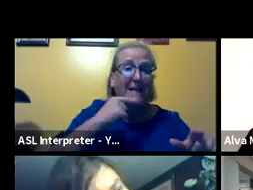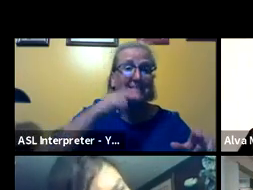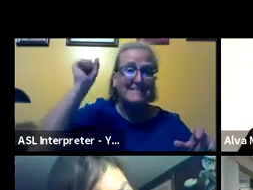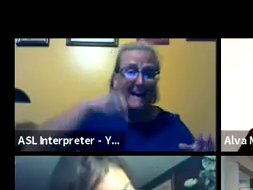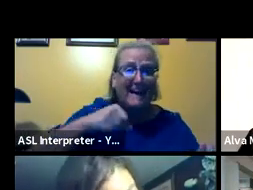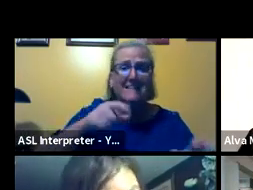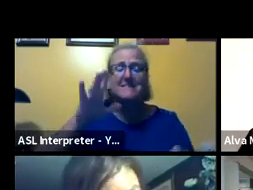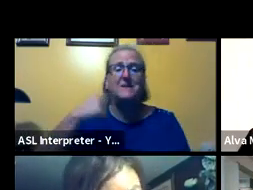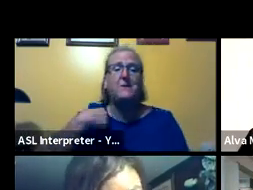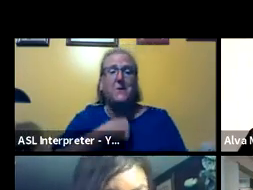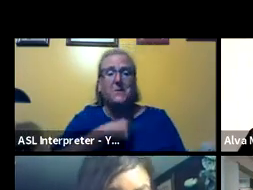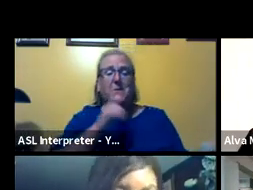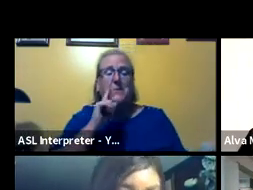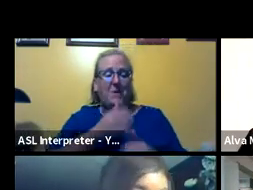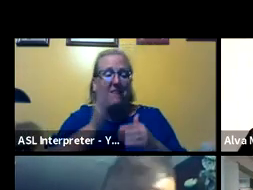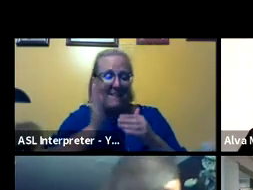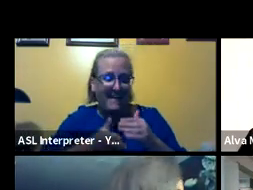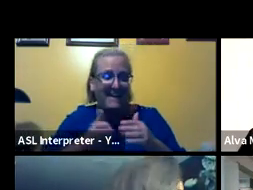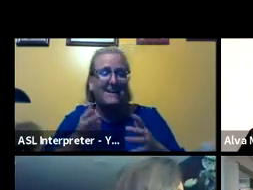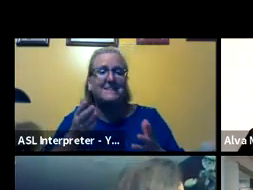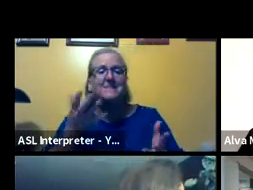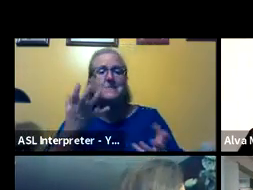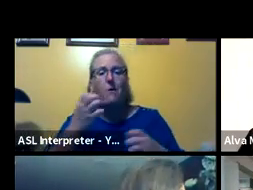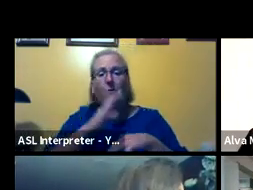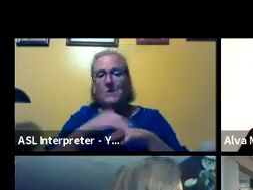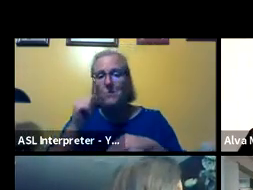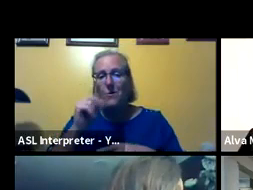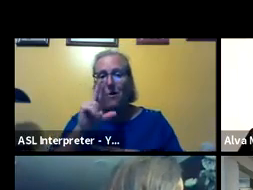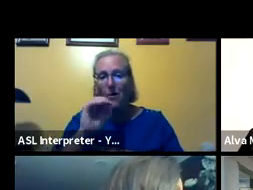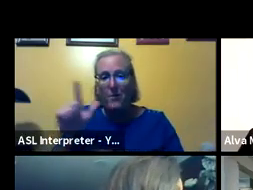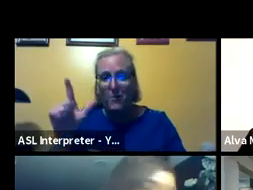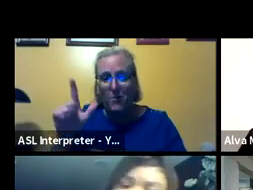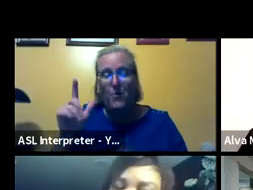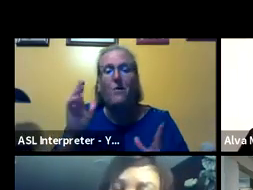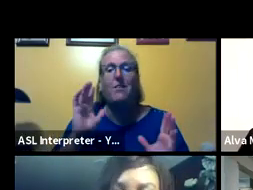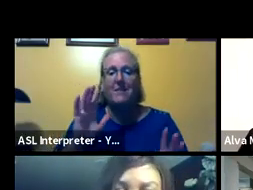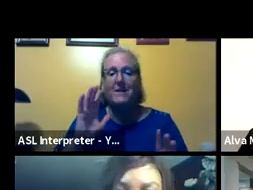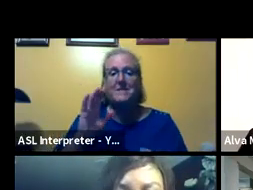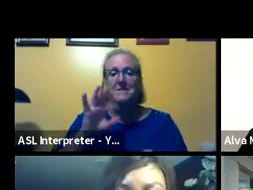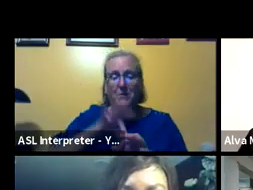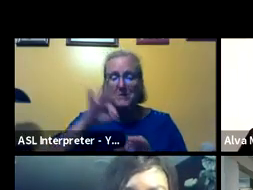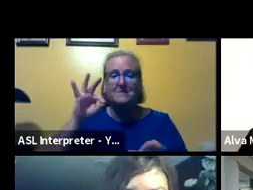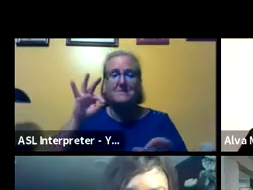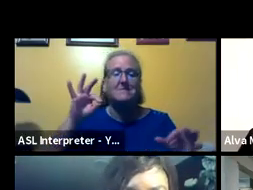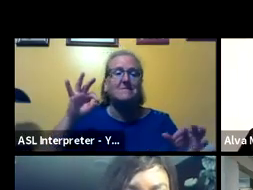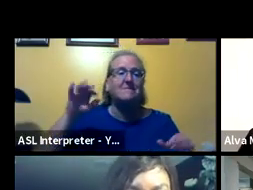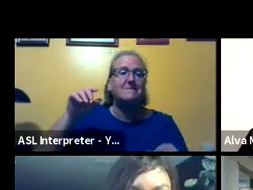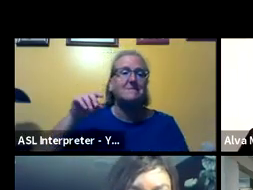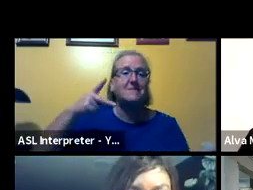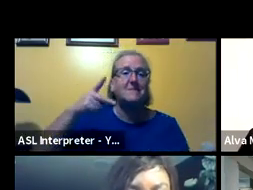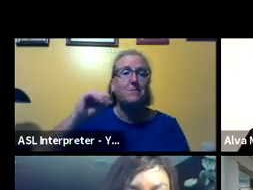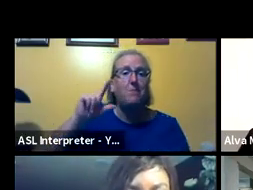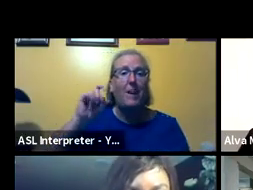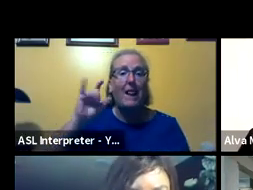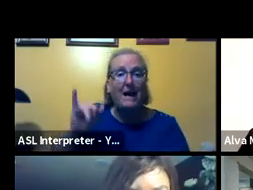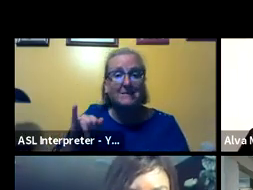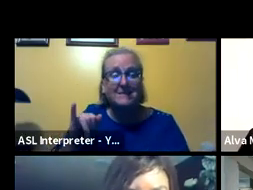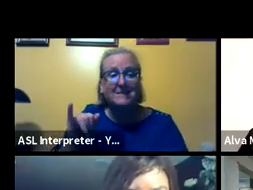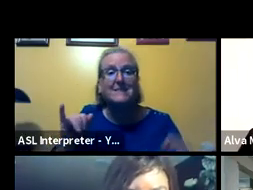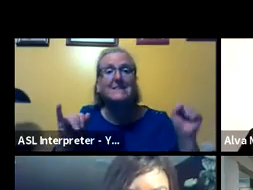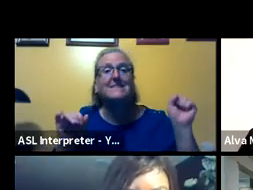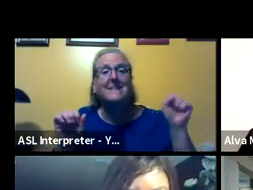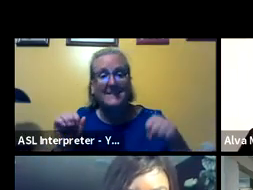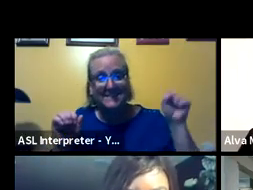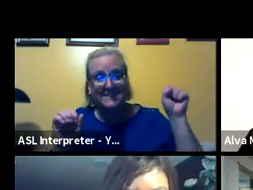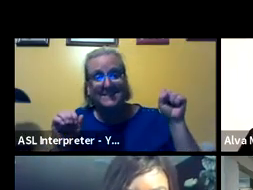seconded that we adjourn. Let me make sure I call the roll so we can do a vote on it. Mr. Pulaski. Fred